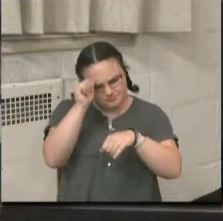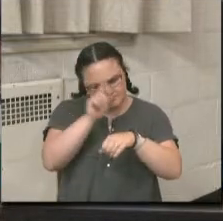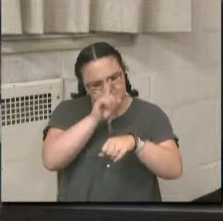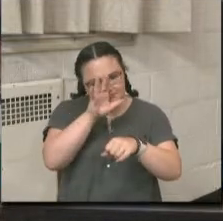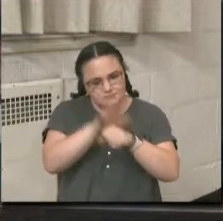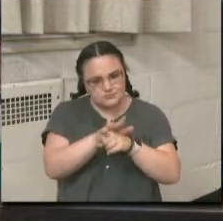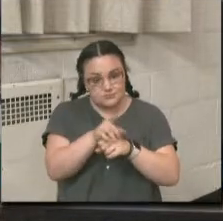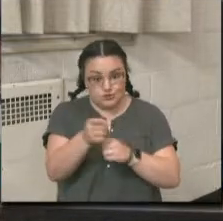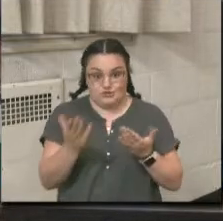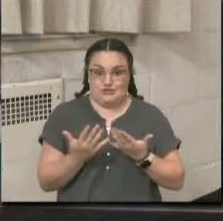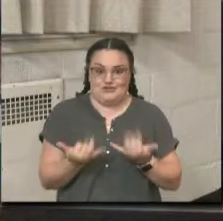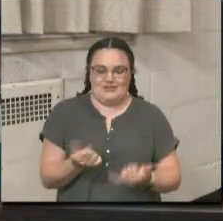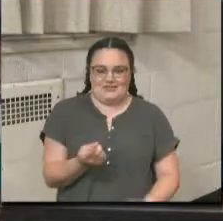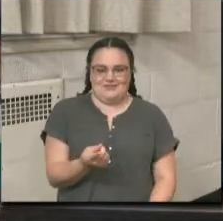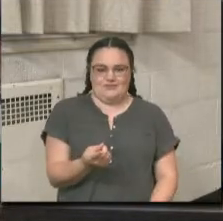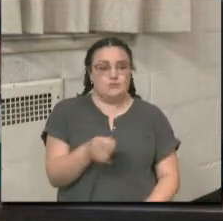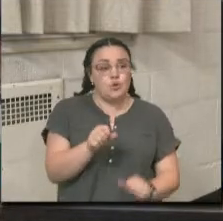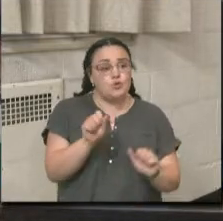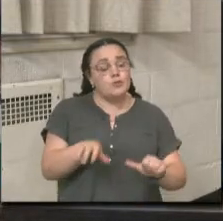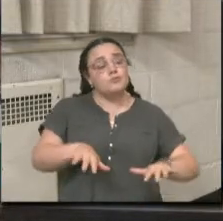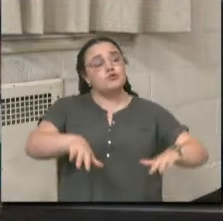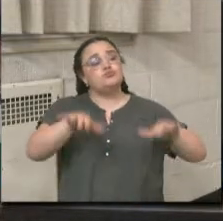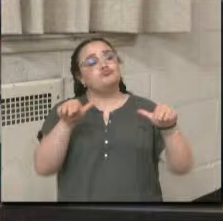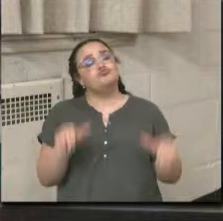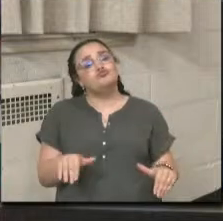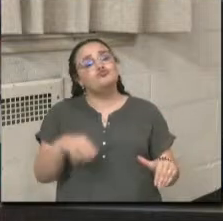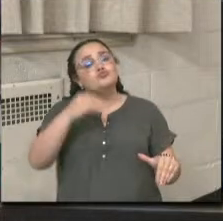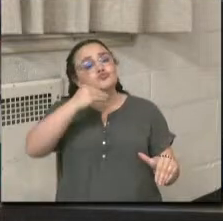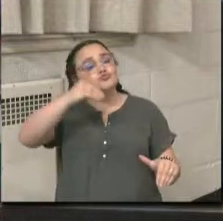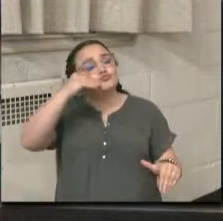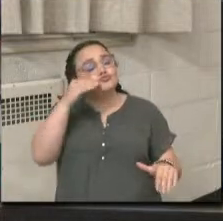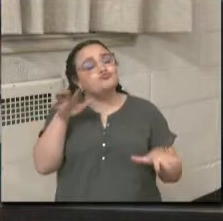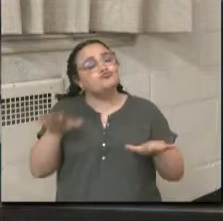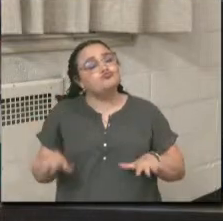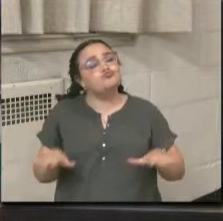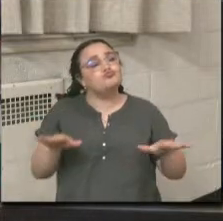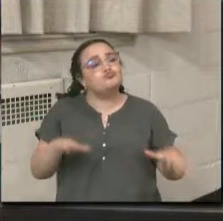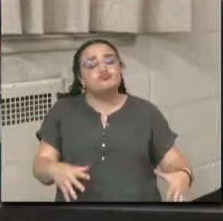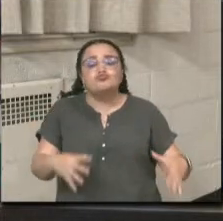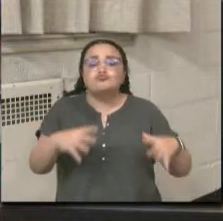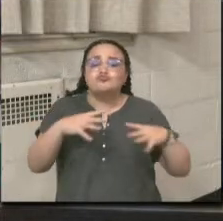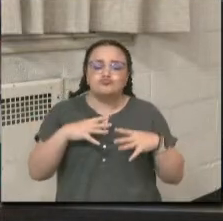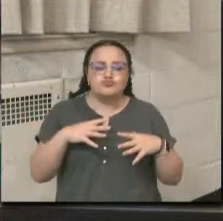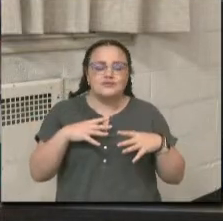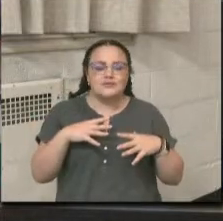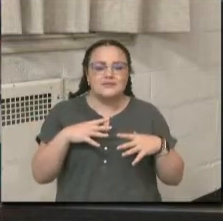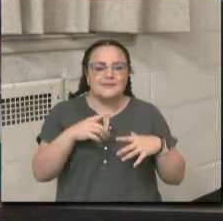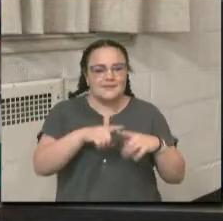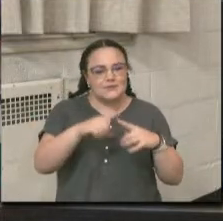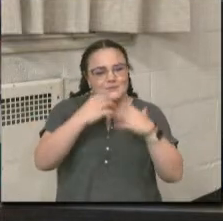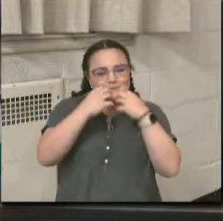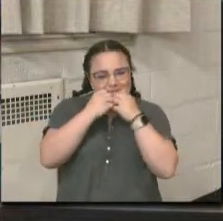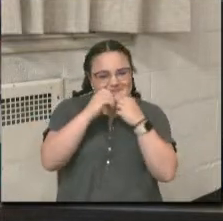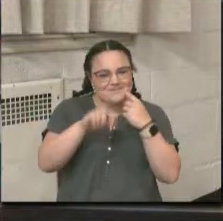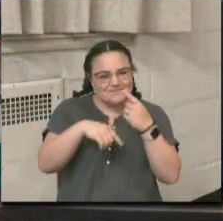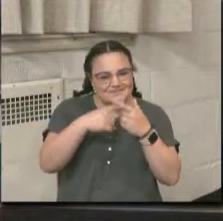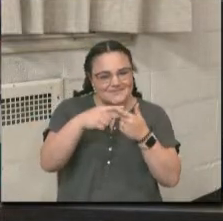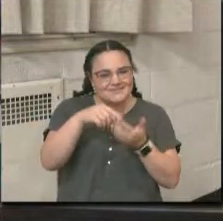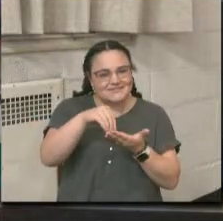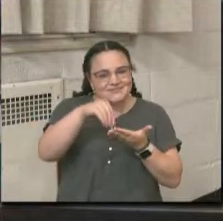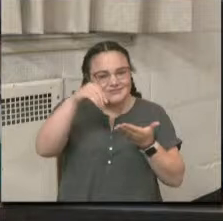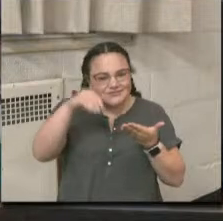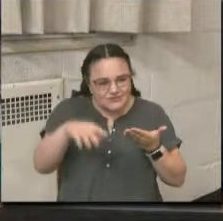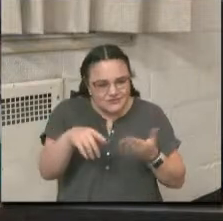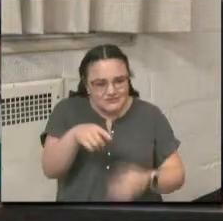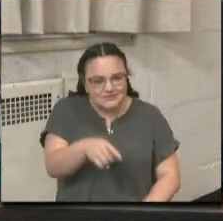right now. You're here, you could be at home resting, but you're here for the student body. You're here setting an example, and not only that, you're